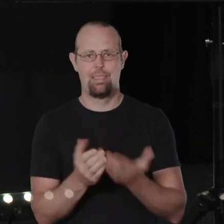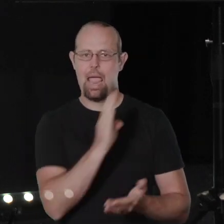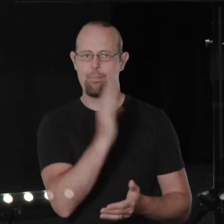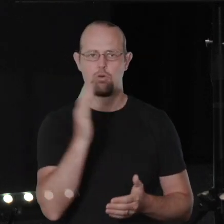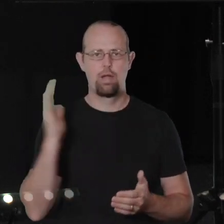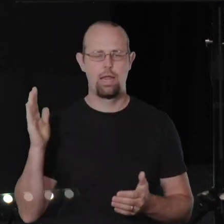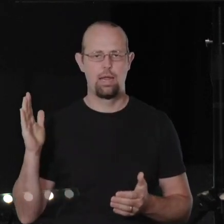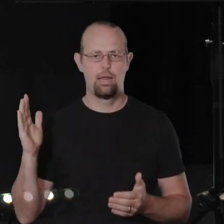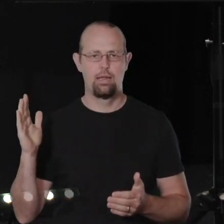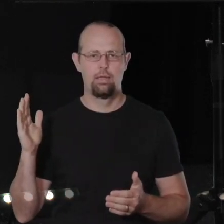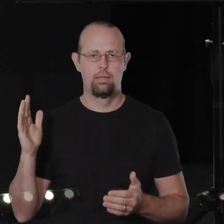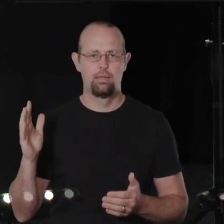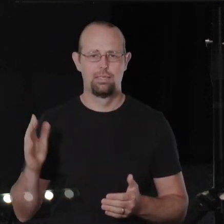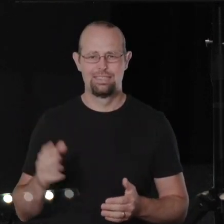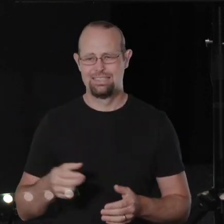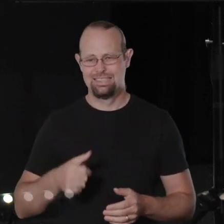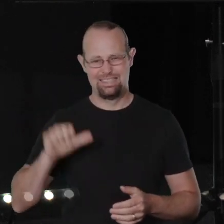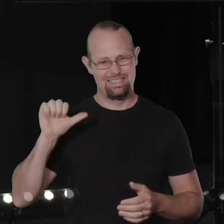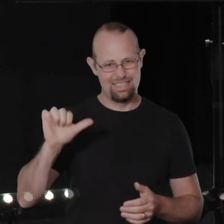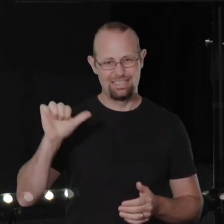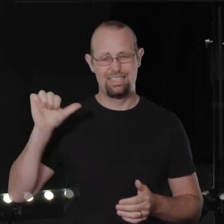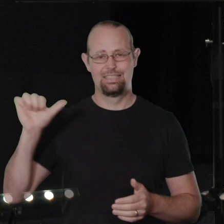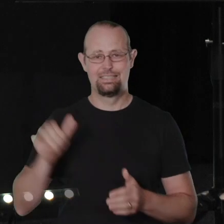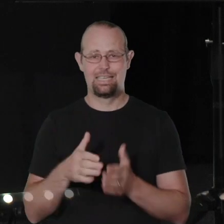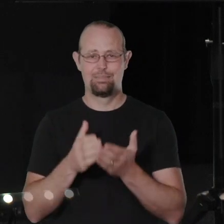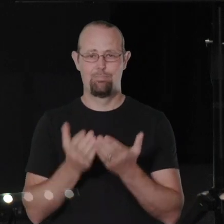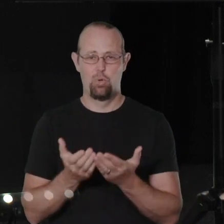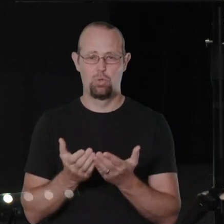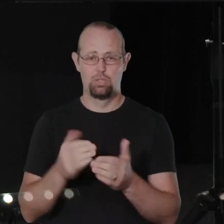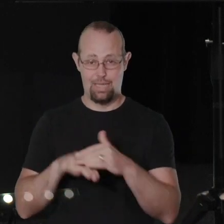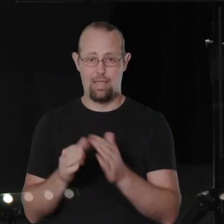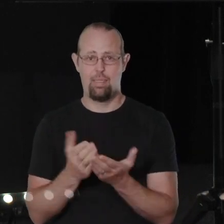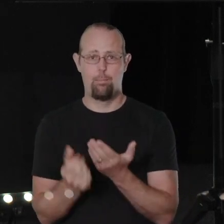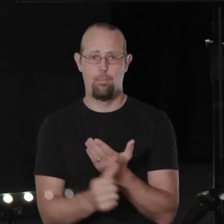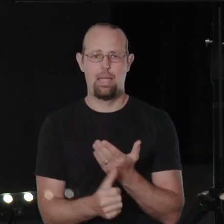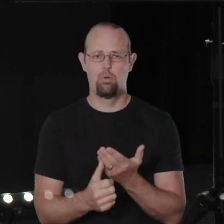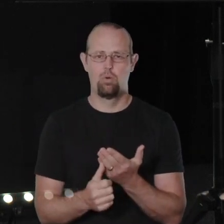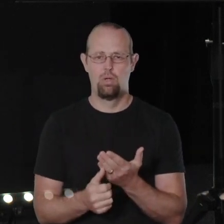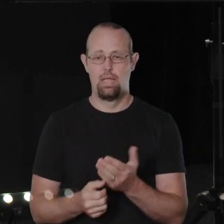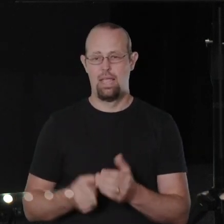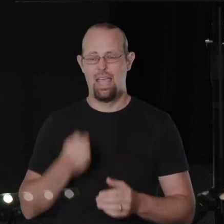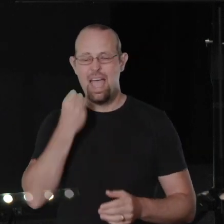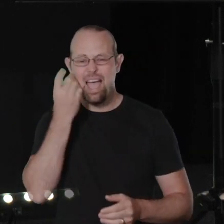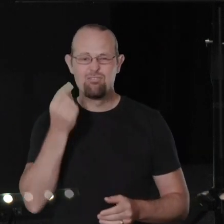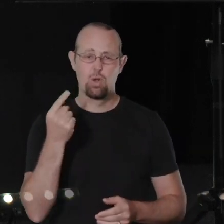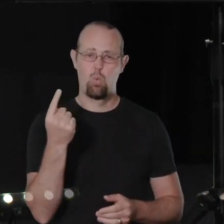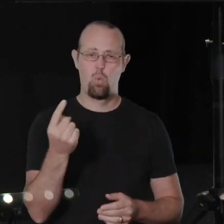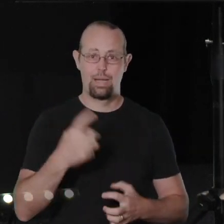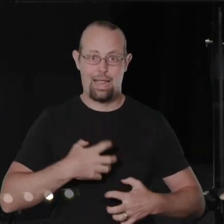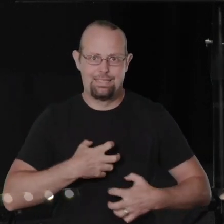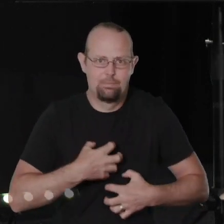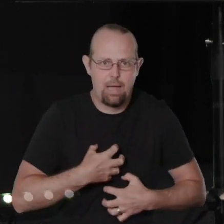we call the Bible. Each one inspired by God, certain men at certain points in